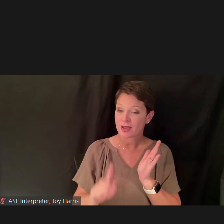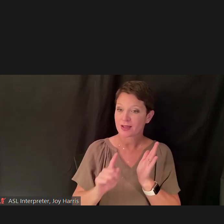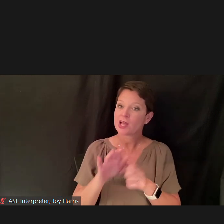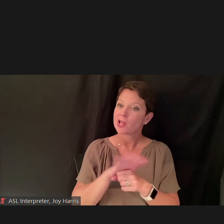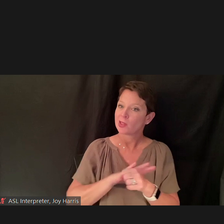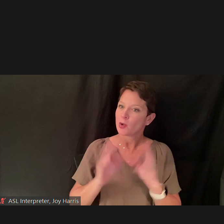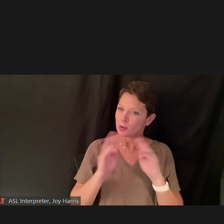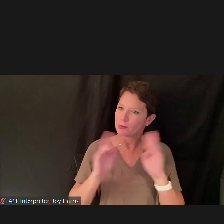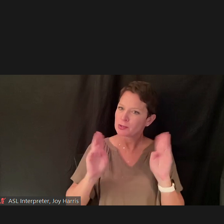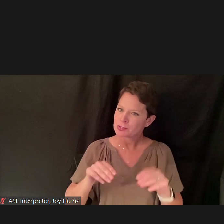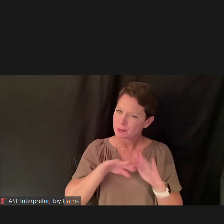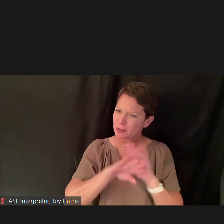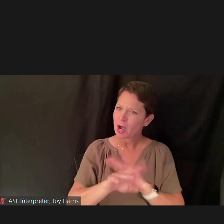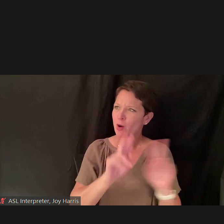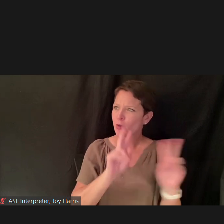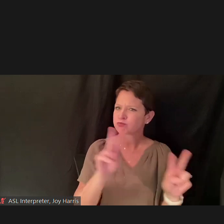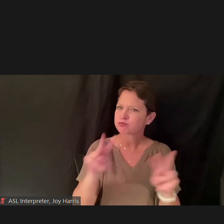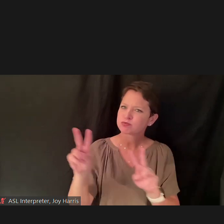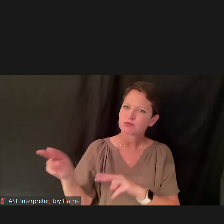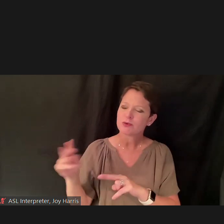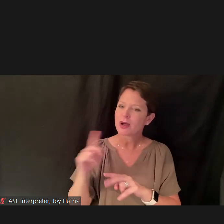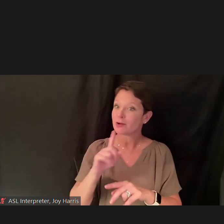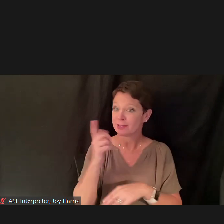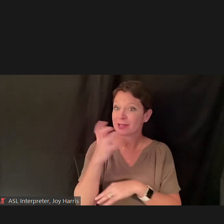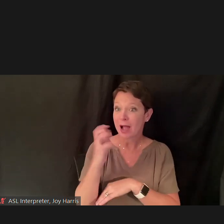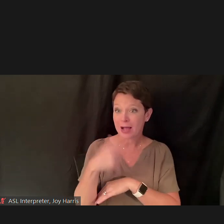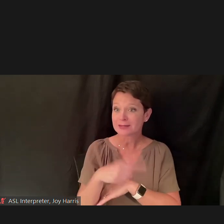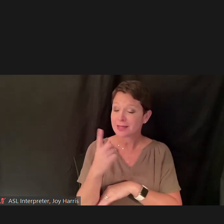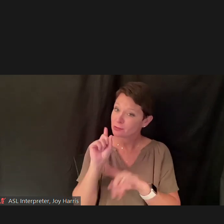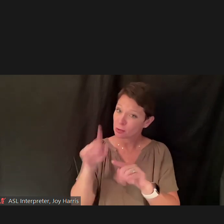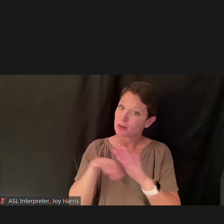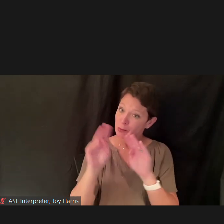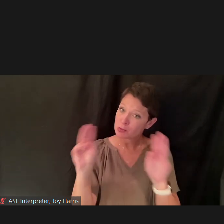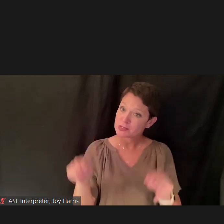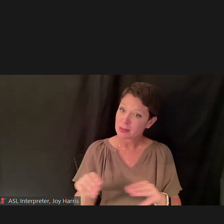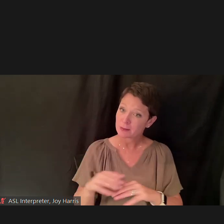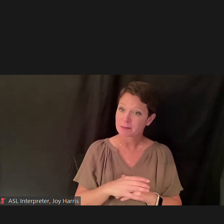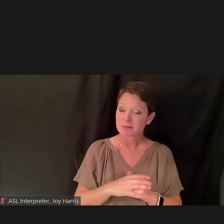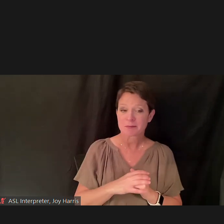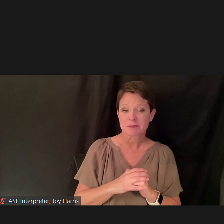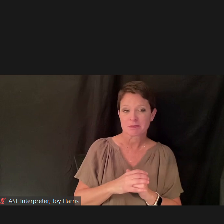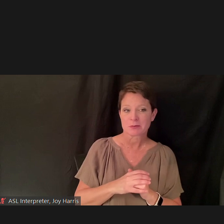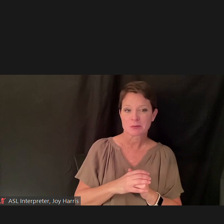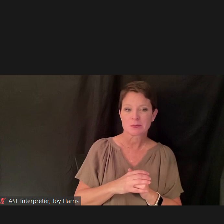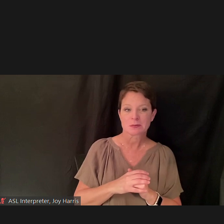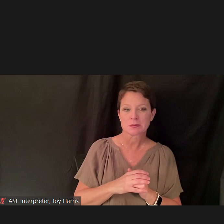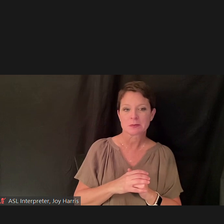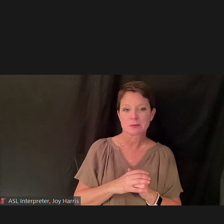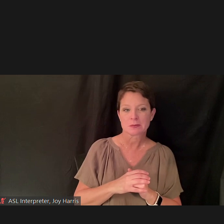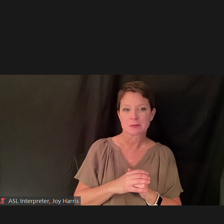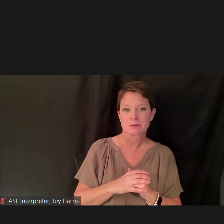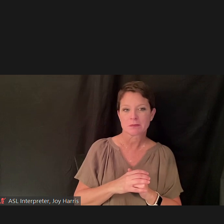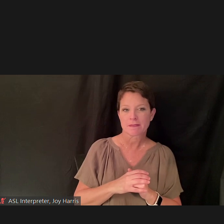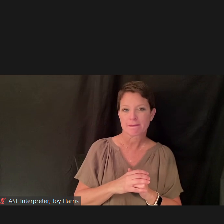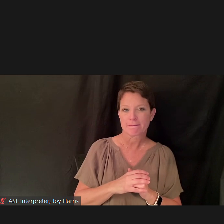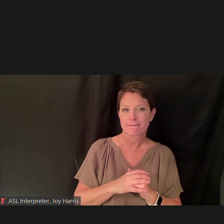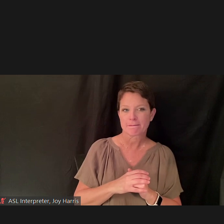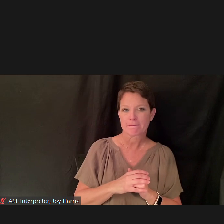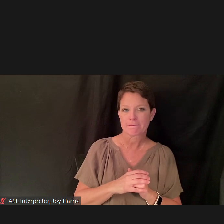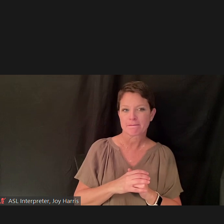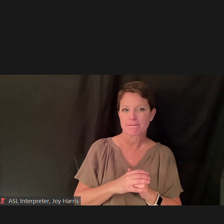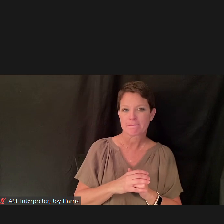local a sus museums and clientes campsites on really hot days. visiten estos lugares en días de extremo calor.